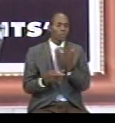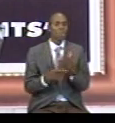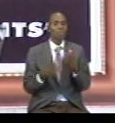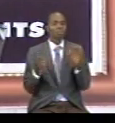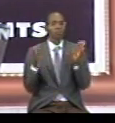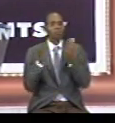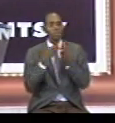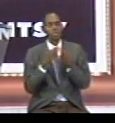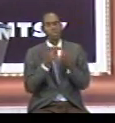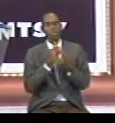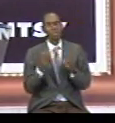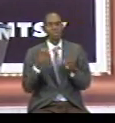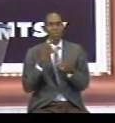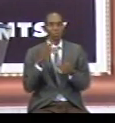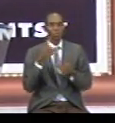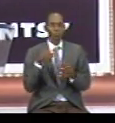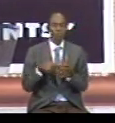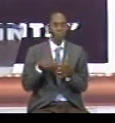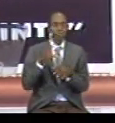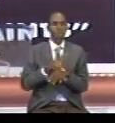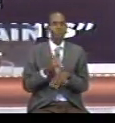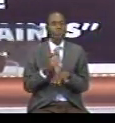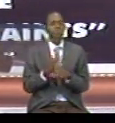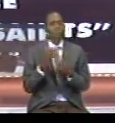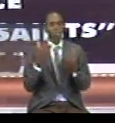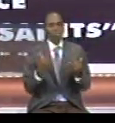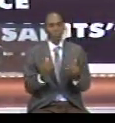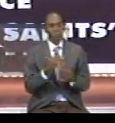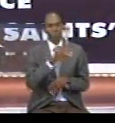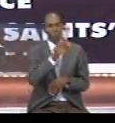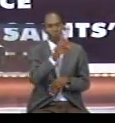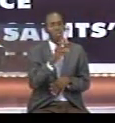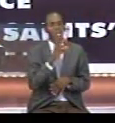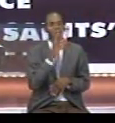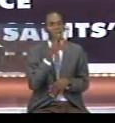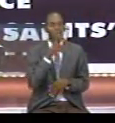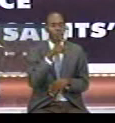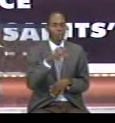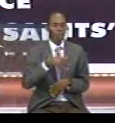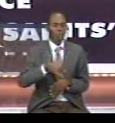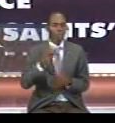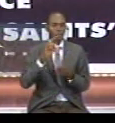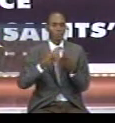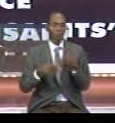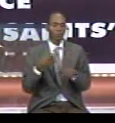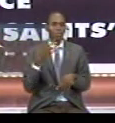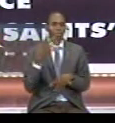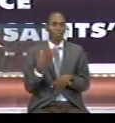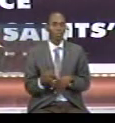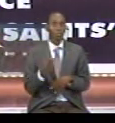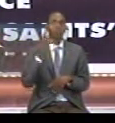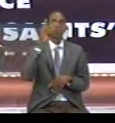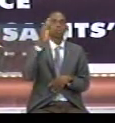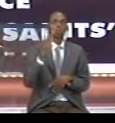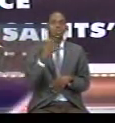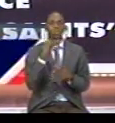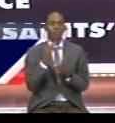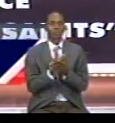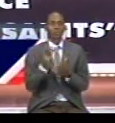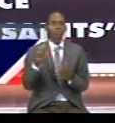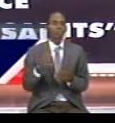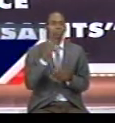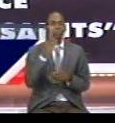in your life? Whosoever, whoever you are, I ever owe, old in the church might be, it says,